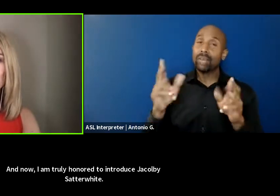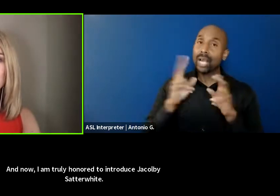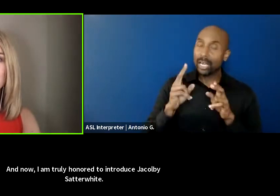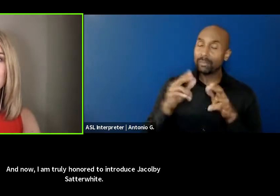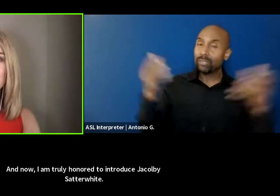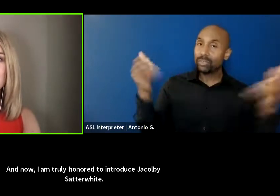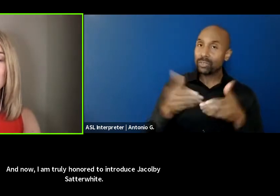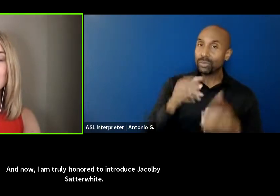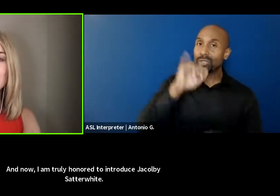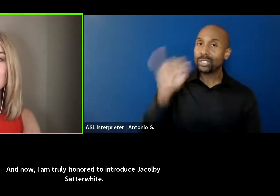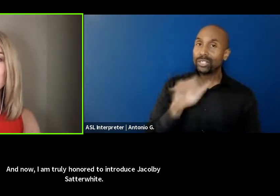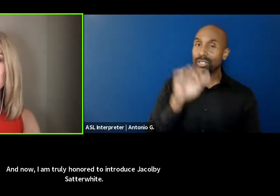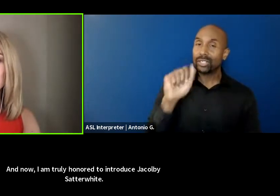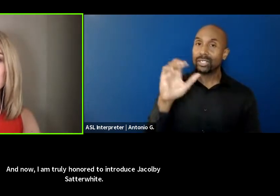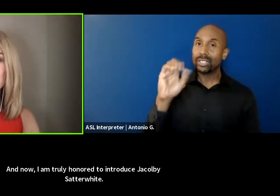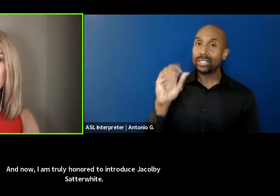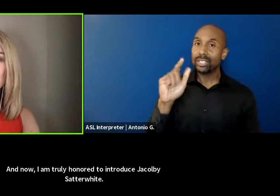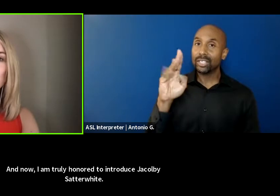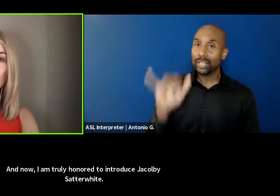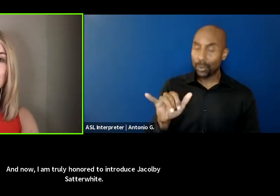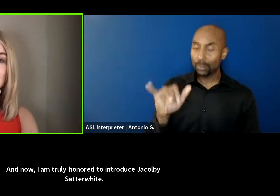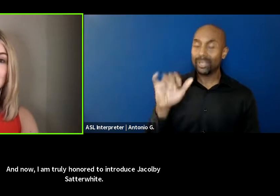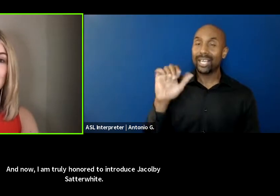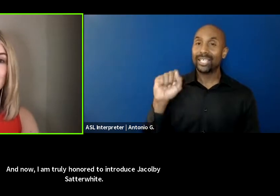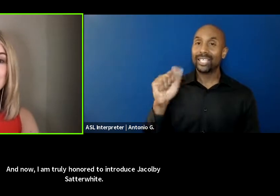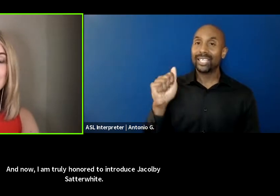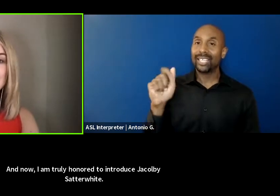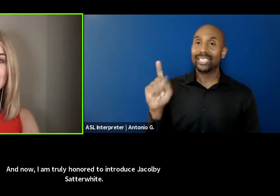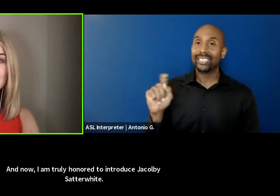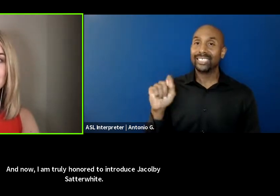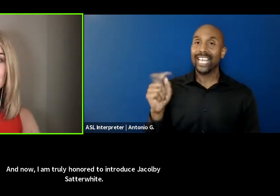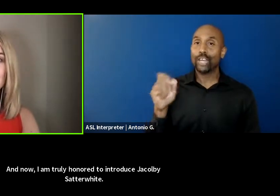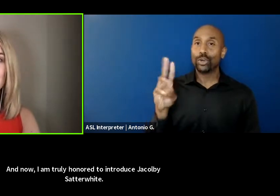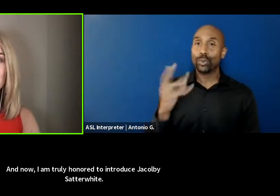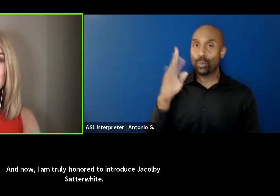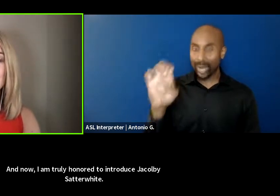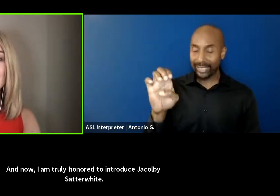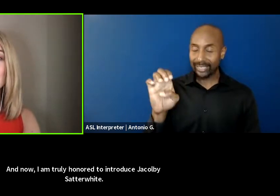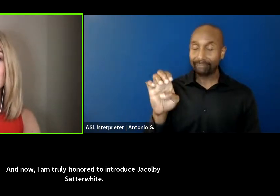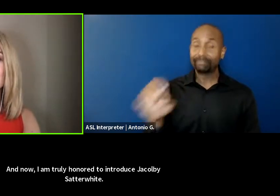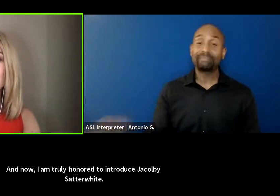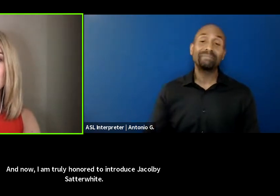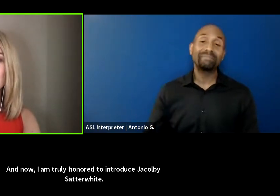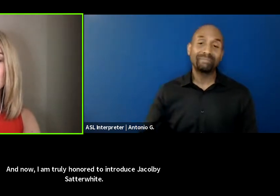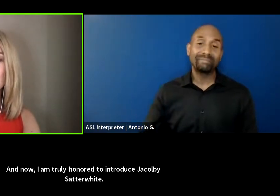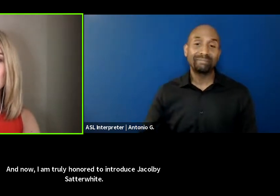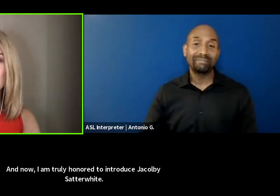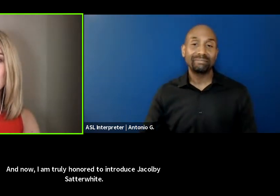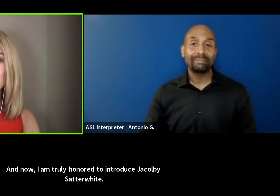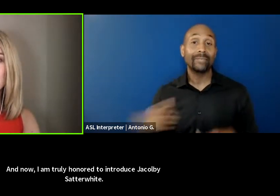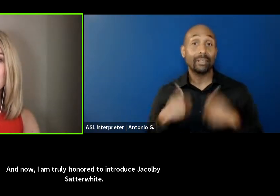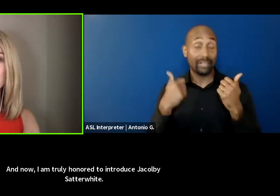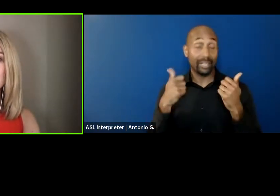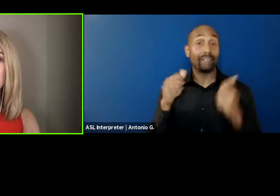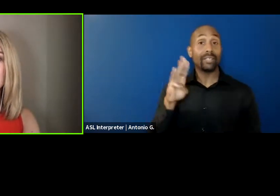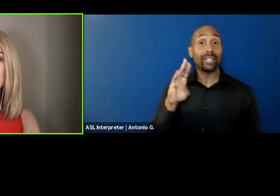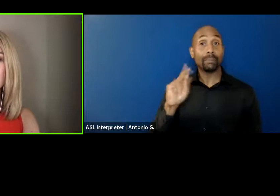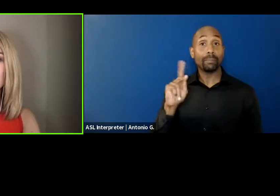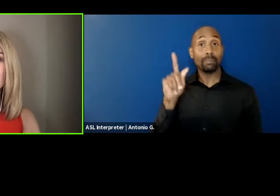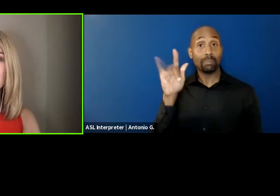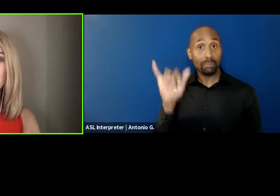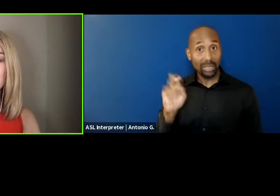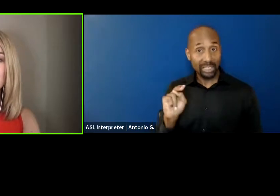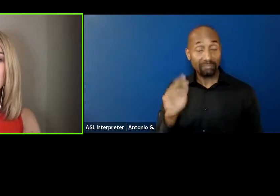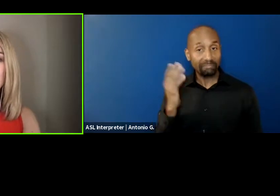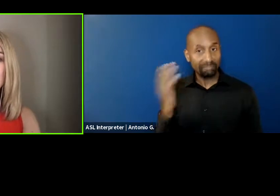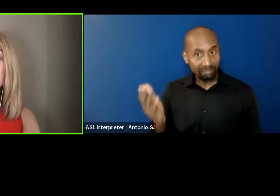imagined worlds using digital animation, performance, and other media. He draws from popular culture, his family